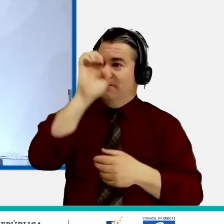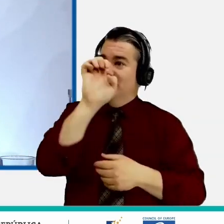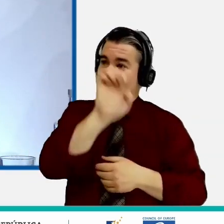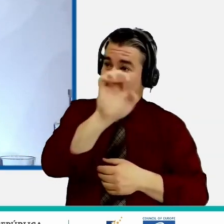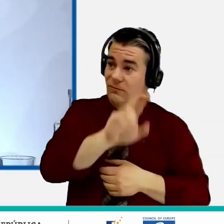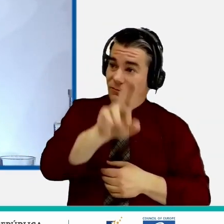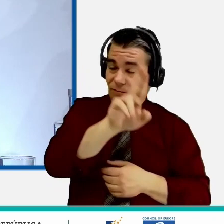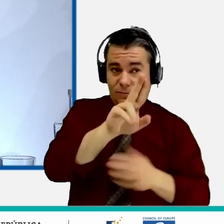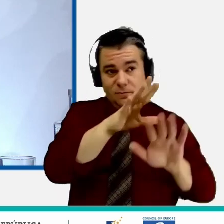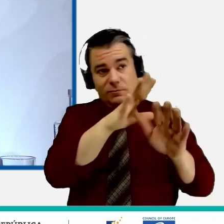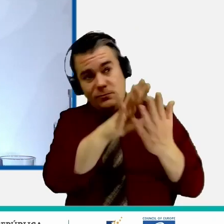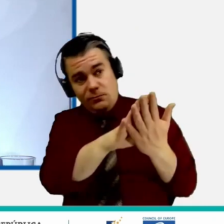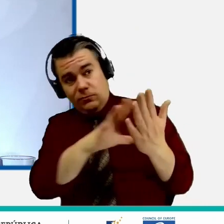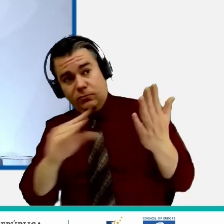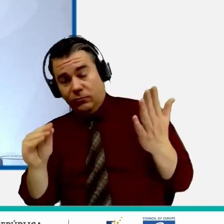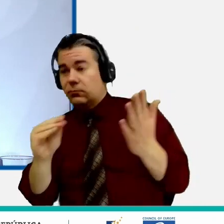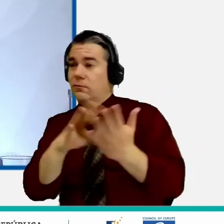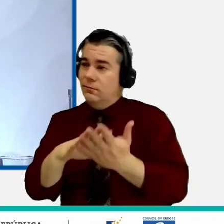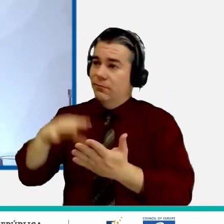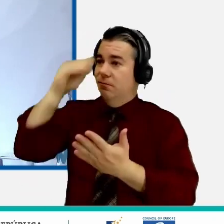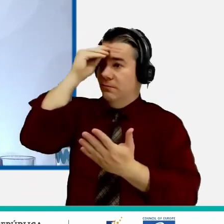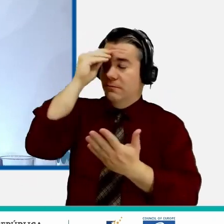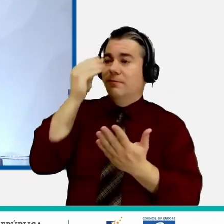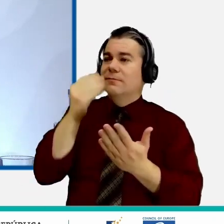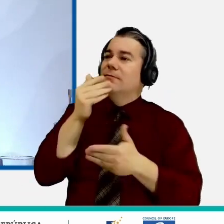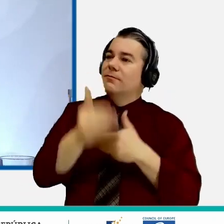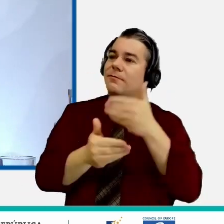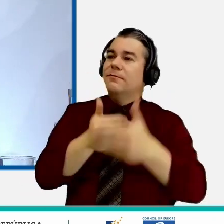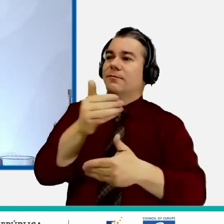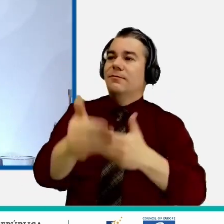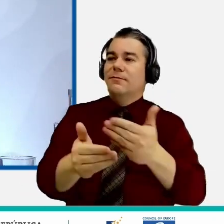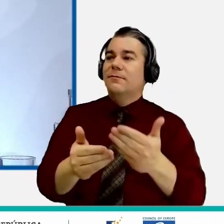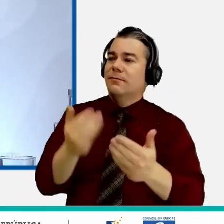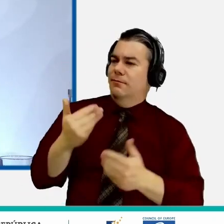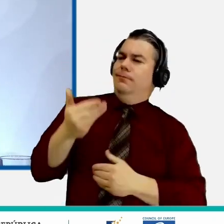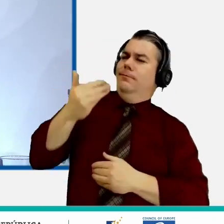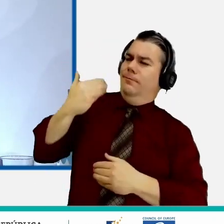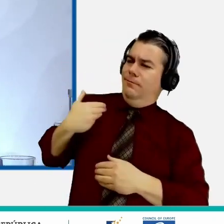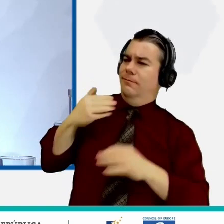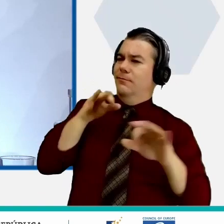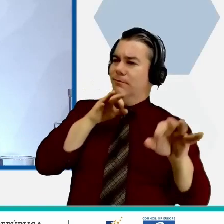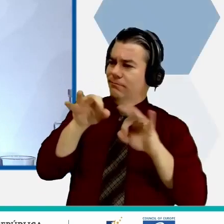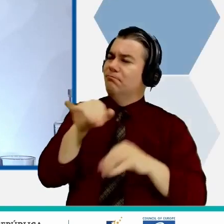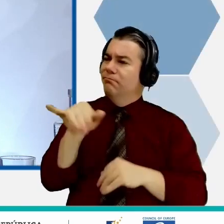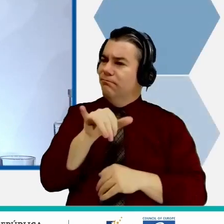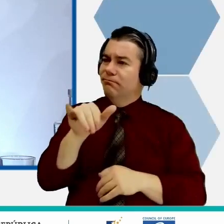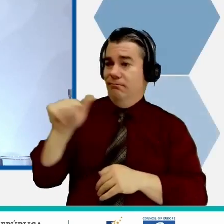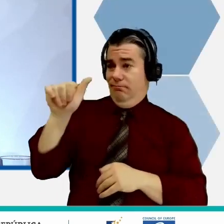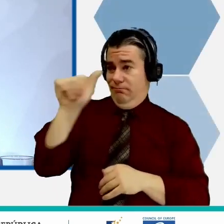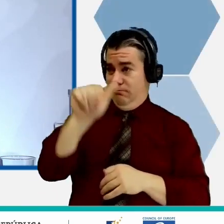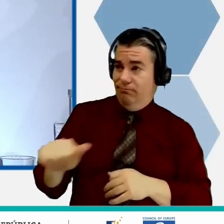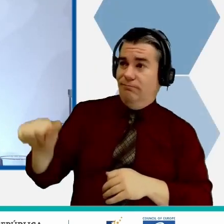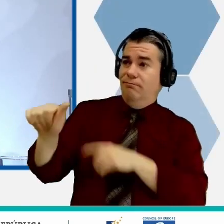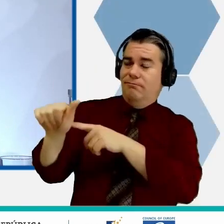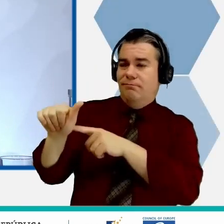UCPM in moving forward. And I think Mr. Aidake was also mentioning about the Central Asia disaster risk reduction strategies,